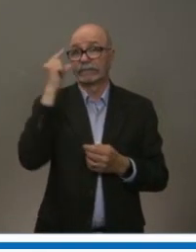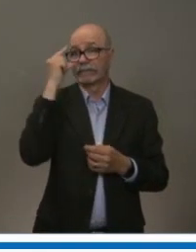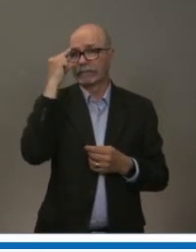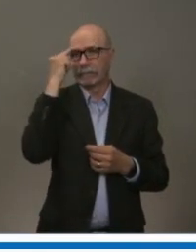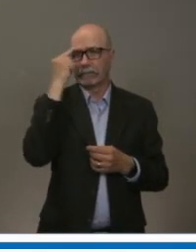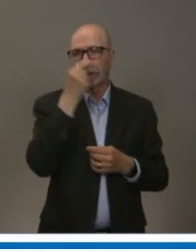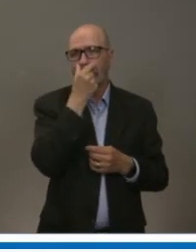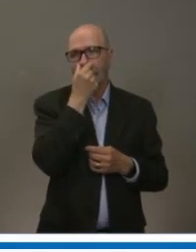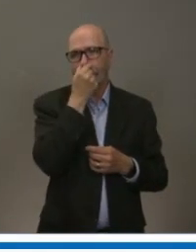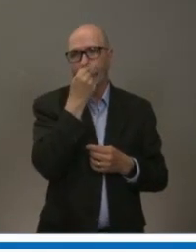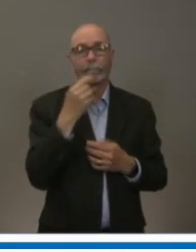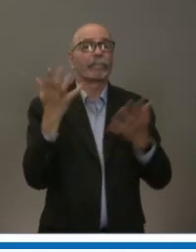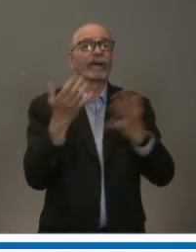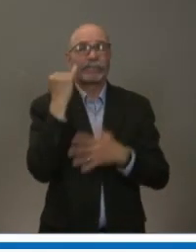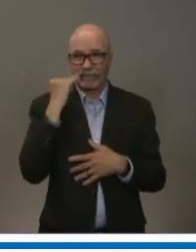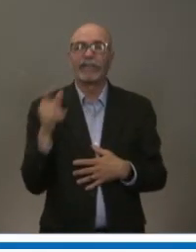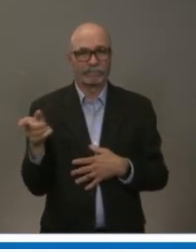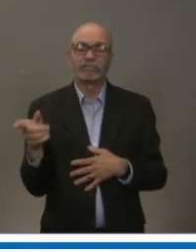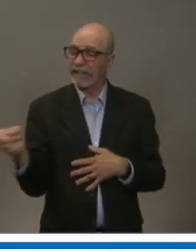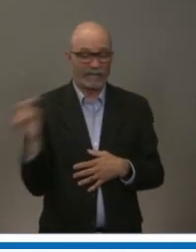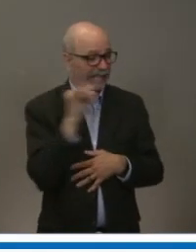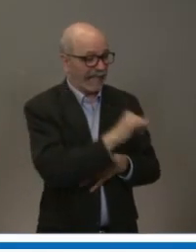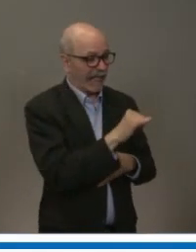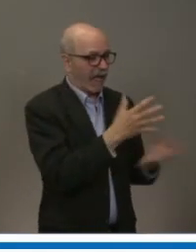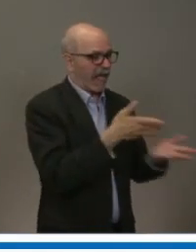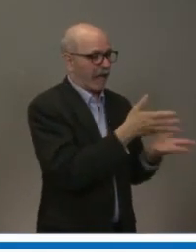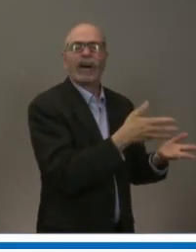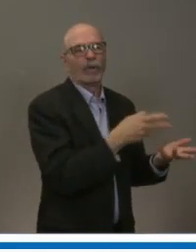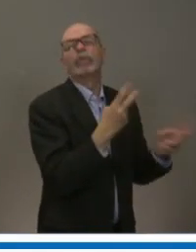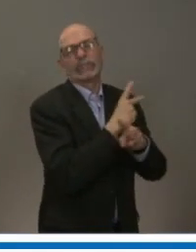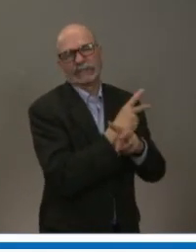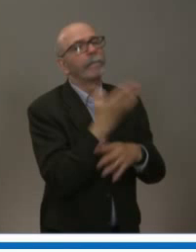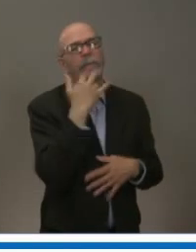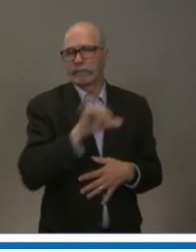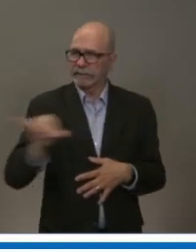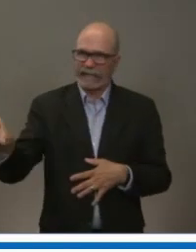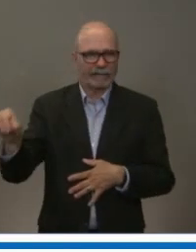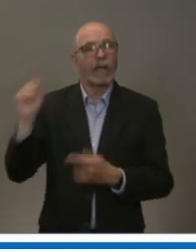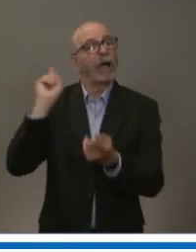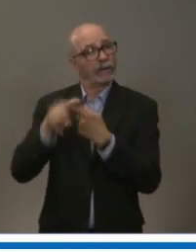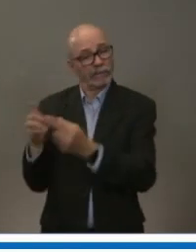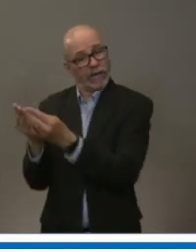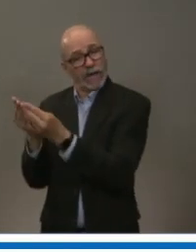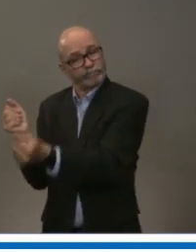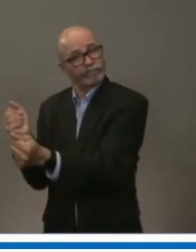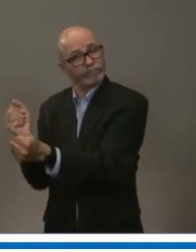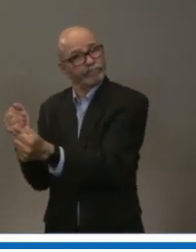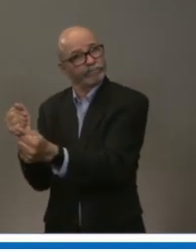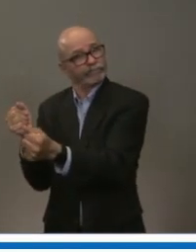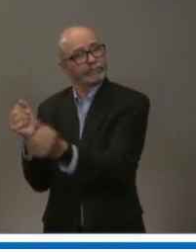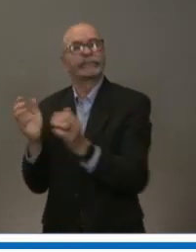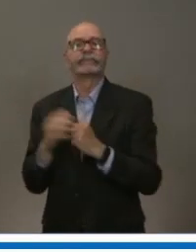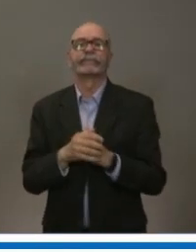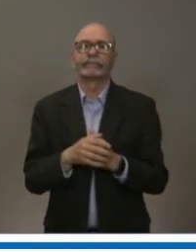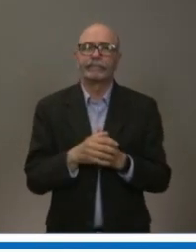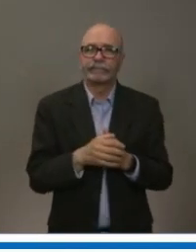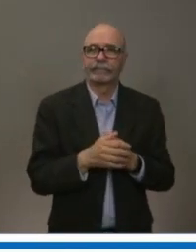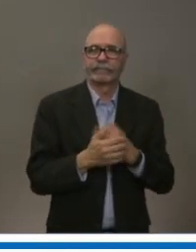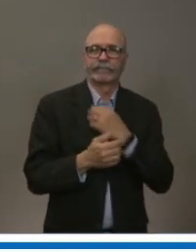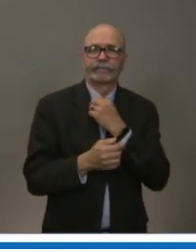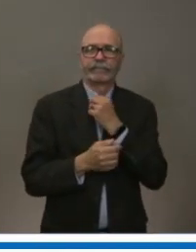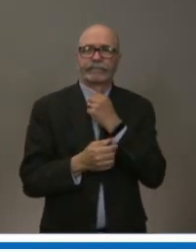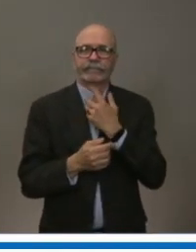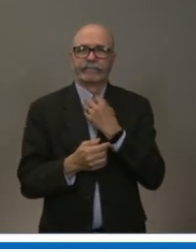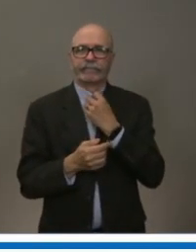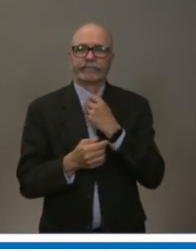to work. So I said we are that the part of the reason that this has been done,